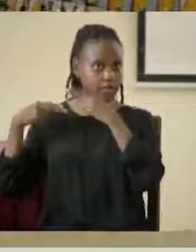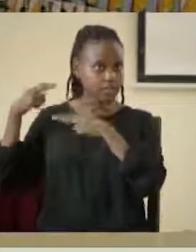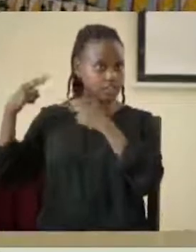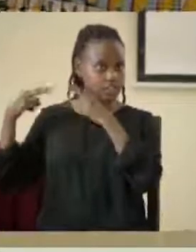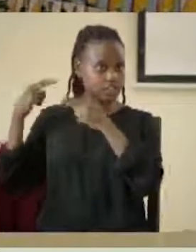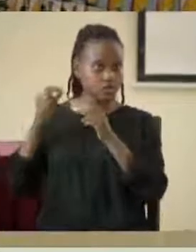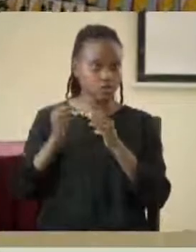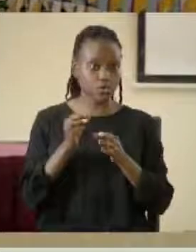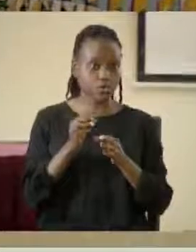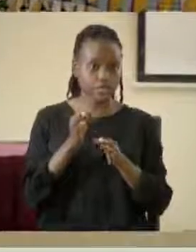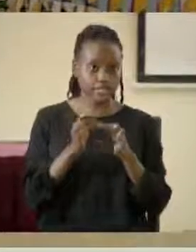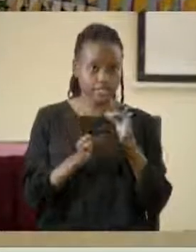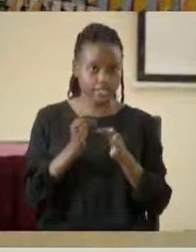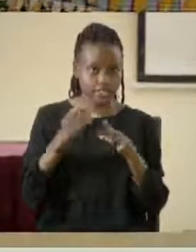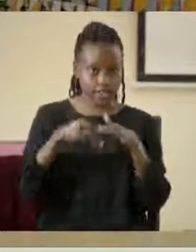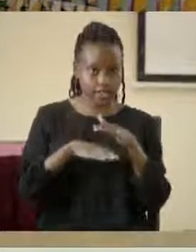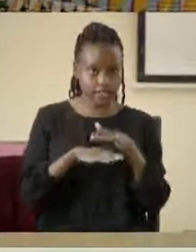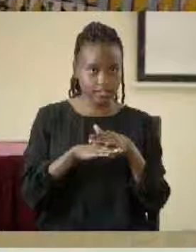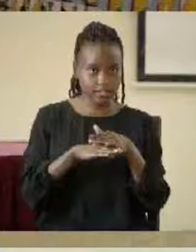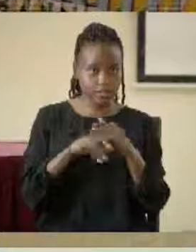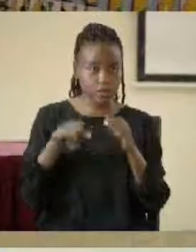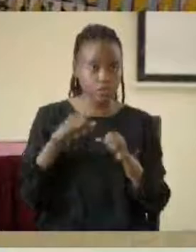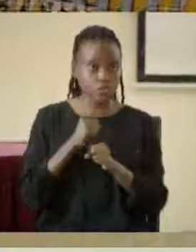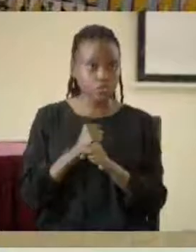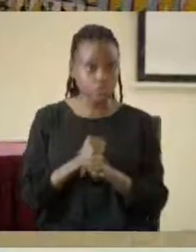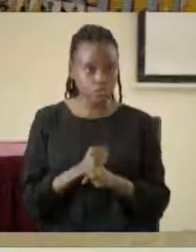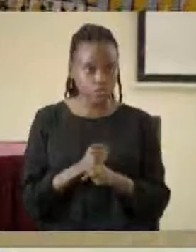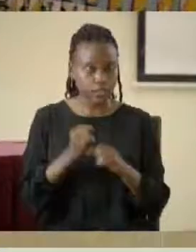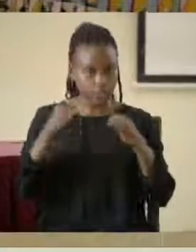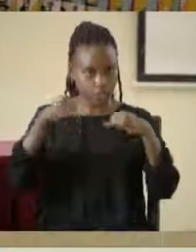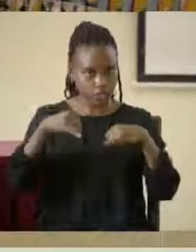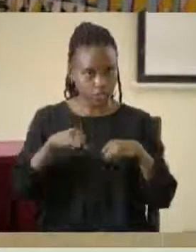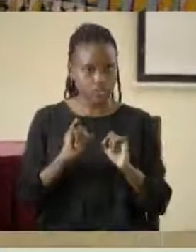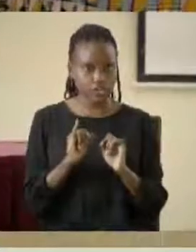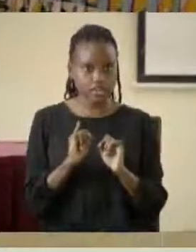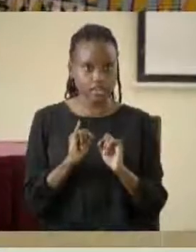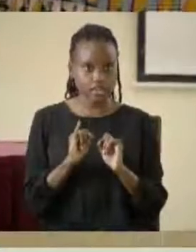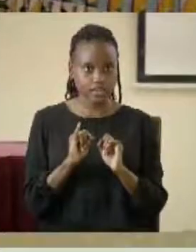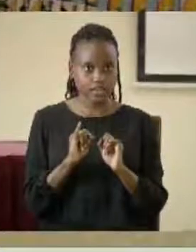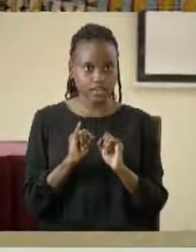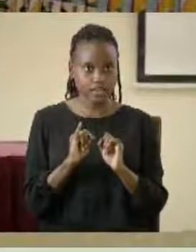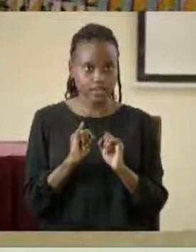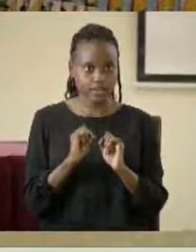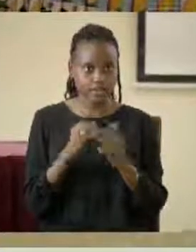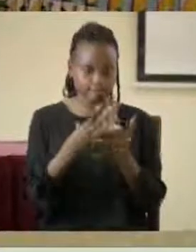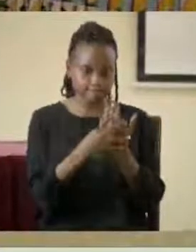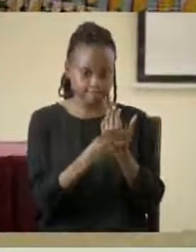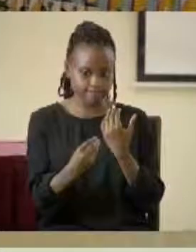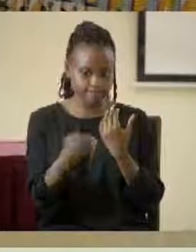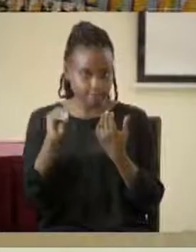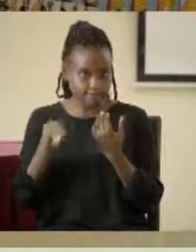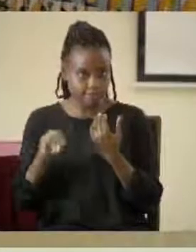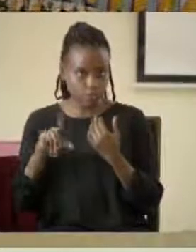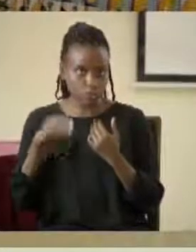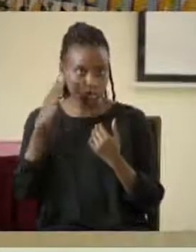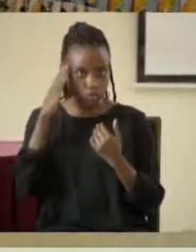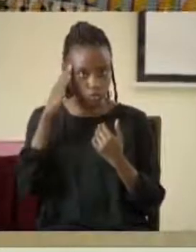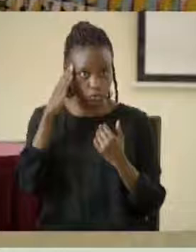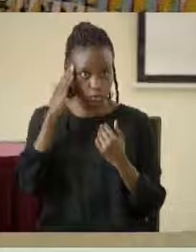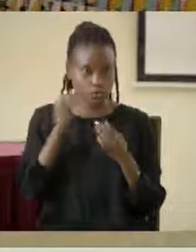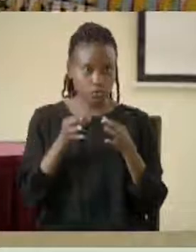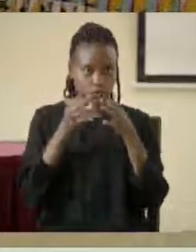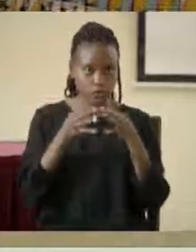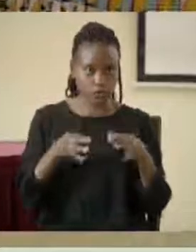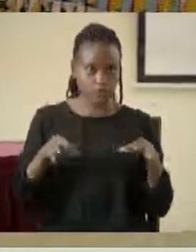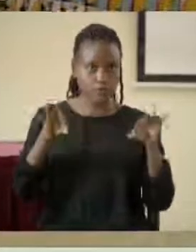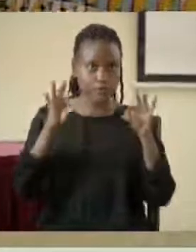justice access realms, what we do is to try to make them like what we know, which is formalizing